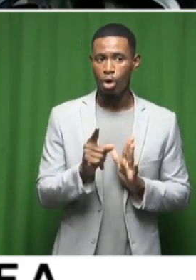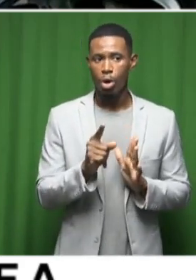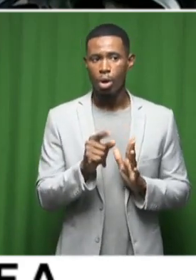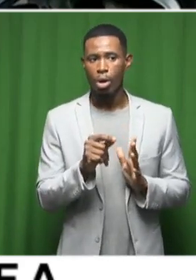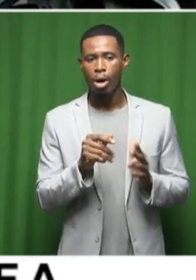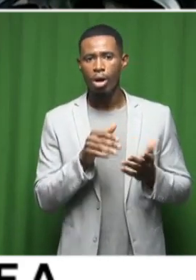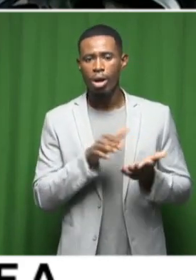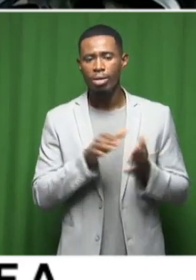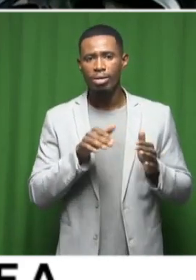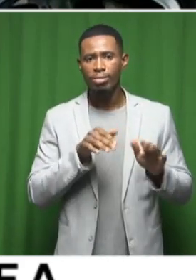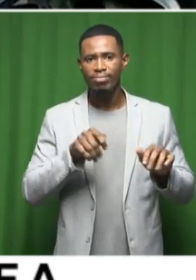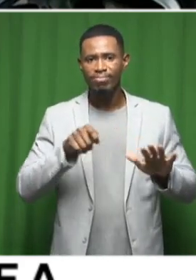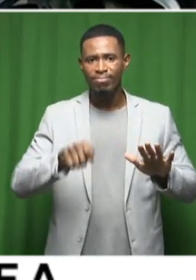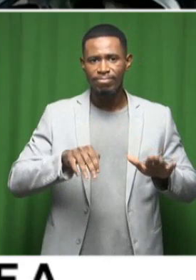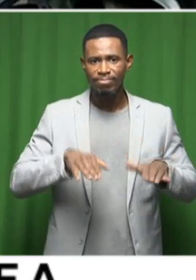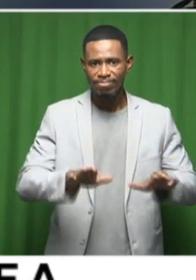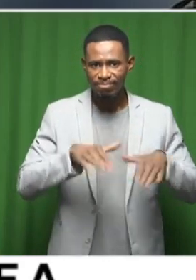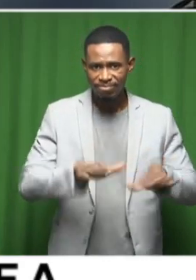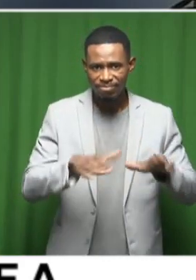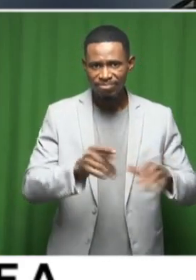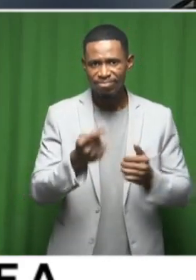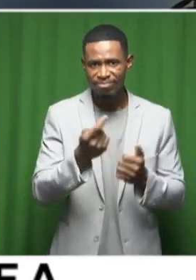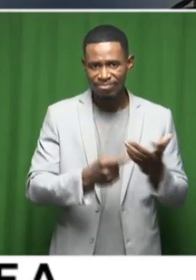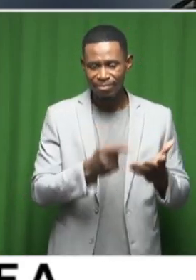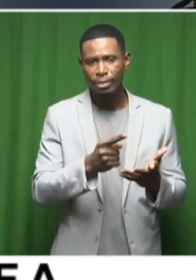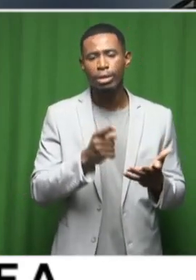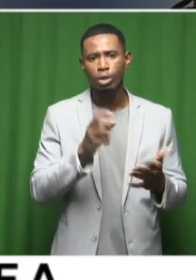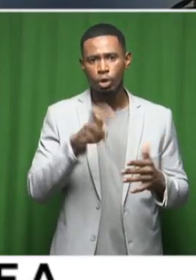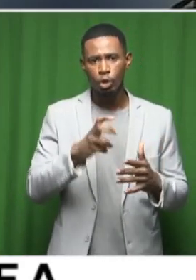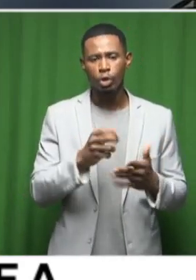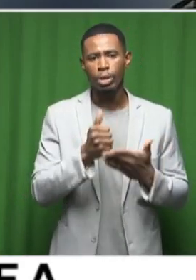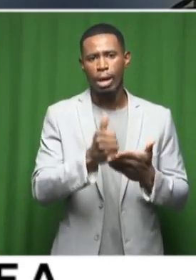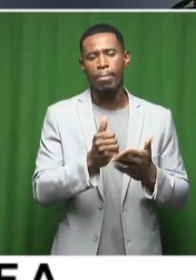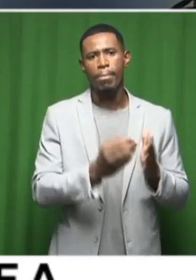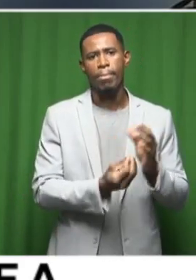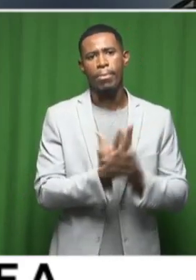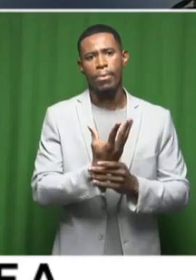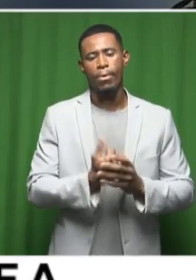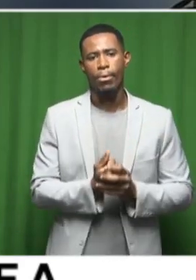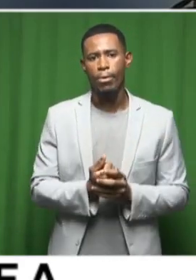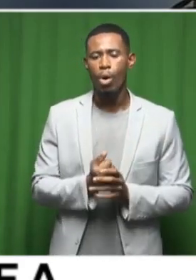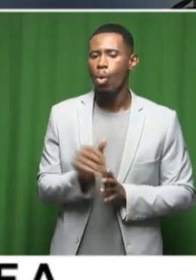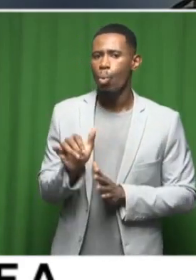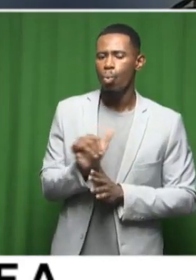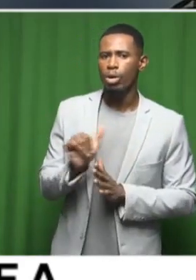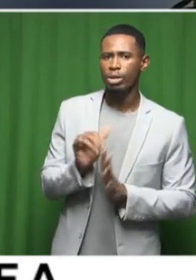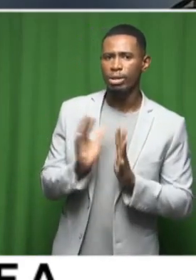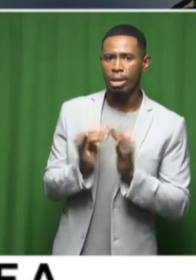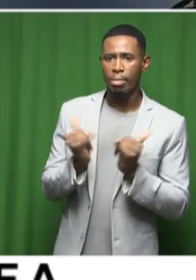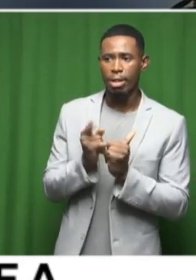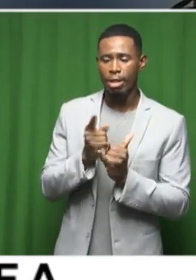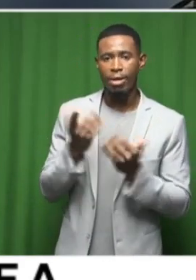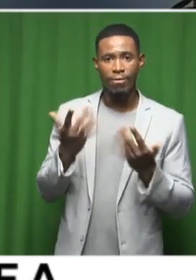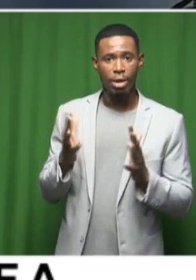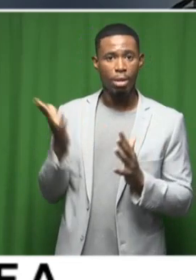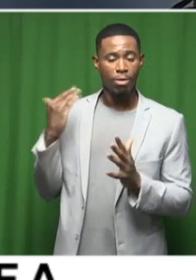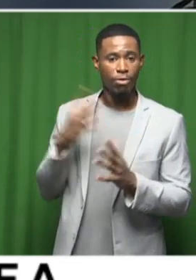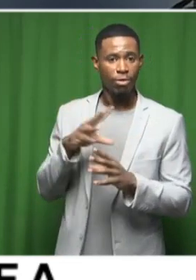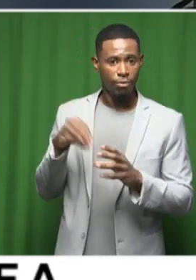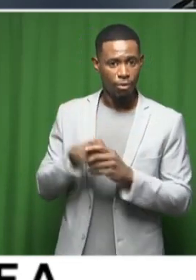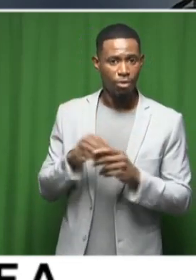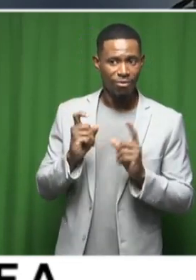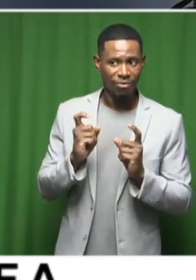sectors, hence the focus there. And what companies have successfully completed the accelerator and have they found